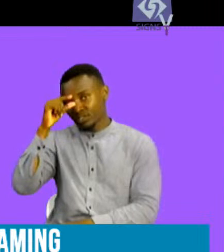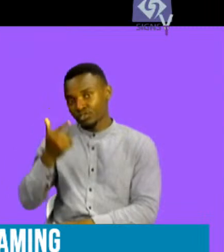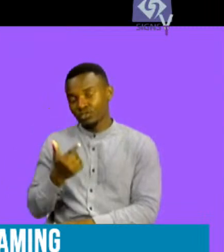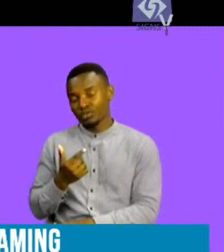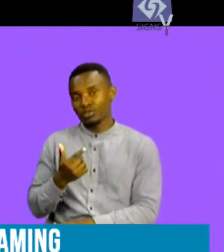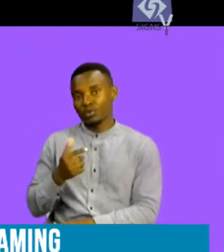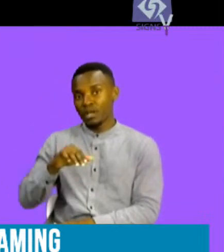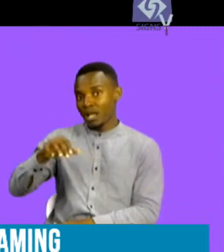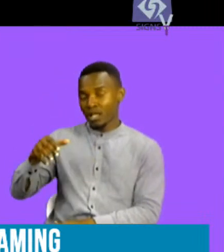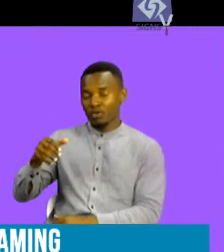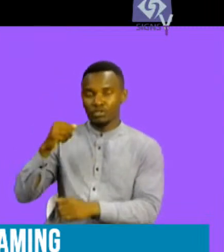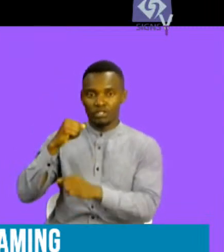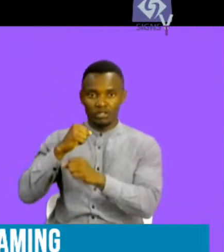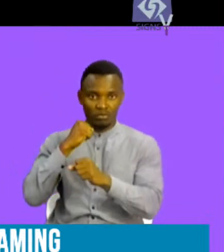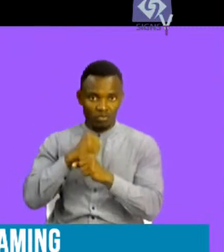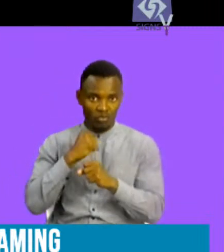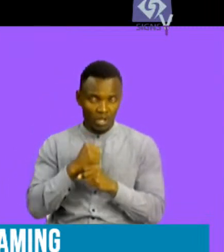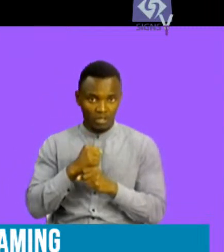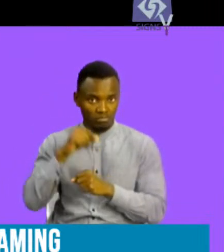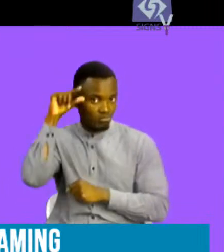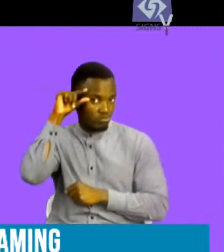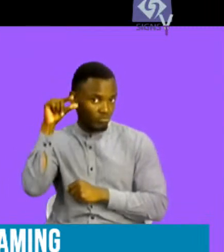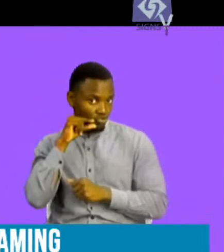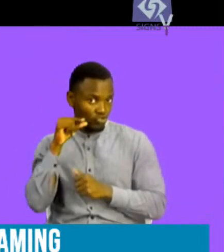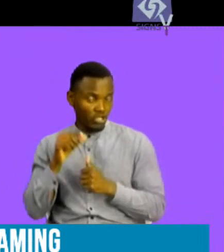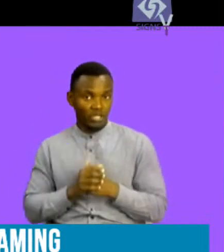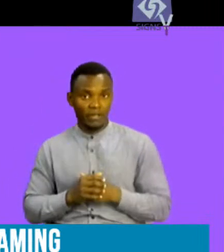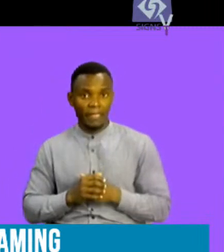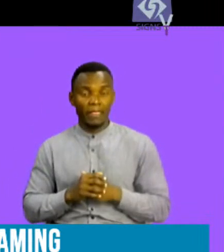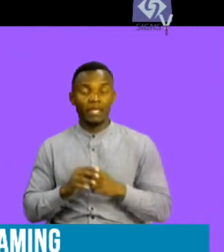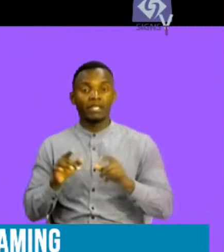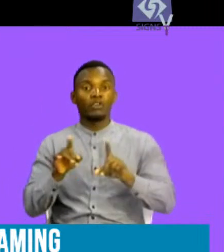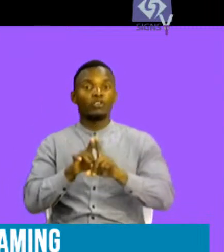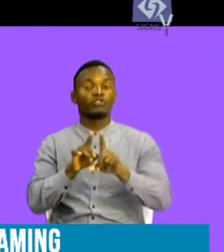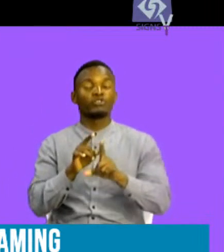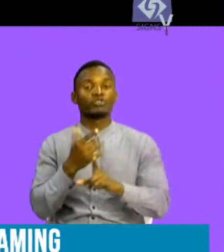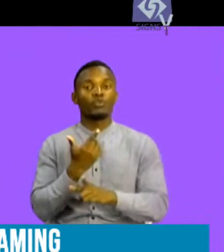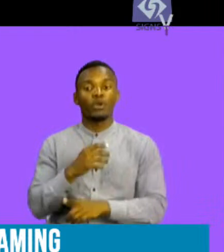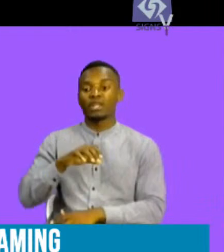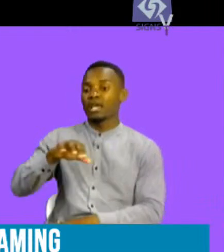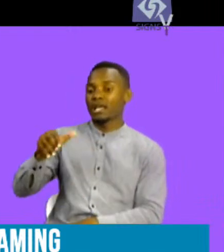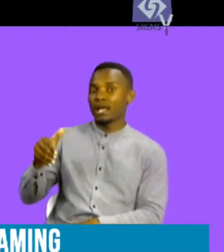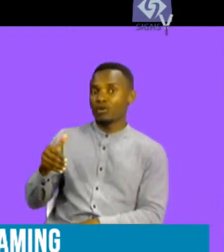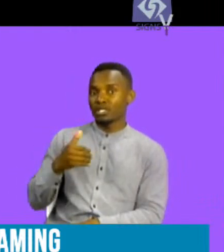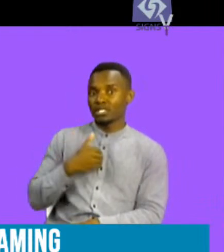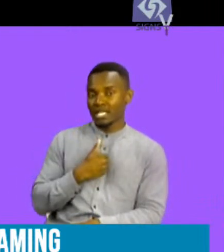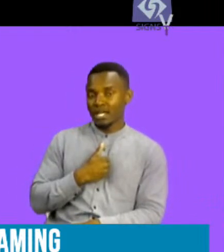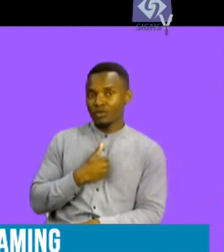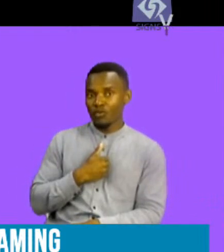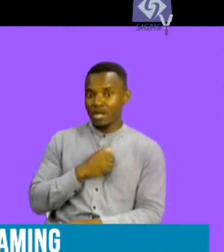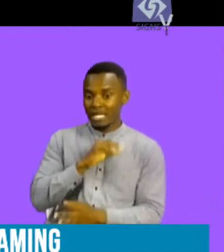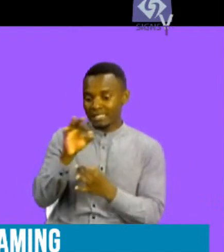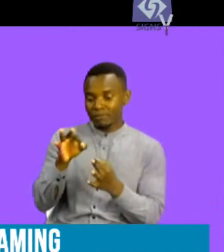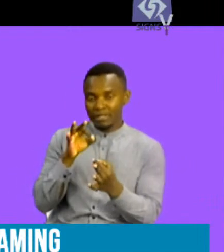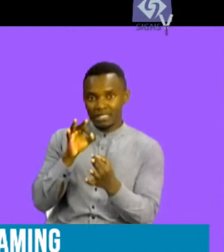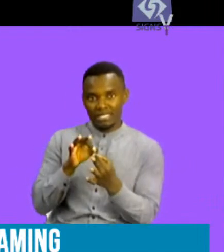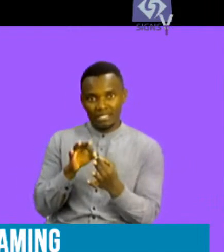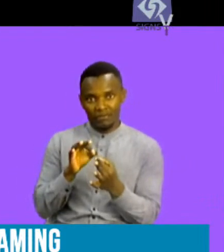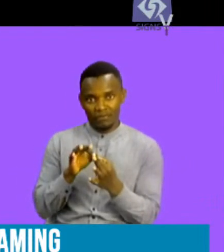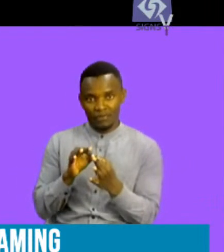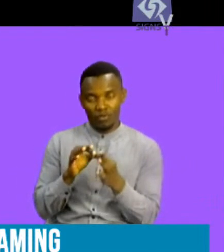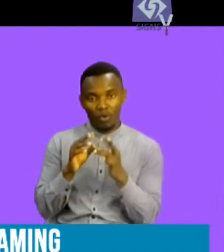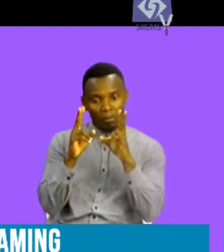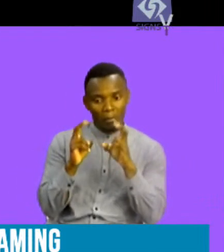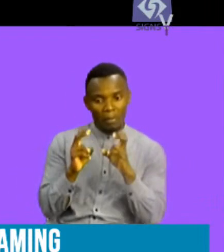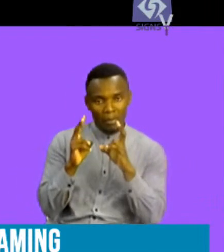Yes. Now below that, counties had specific sectoral thematic